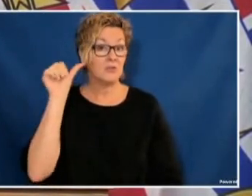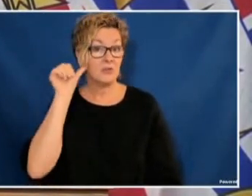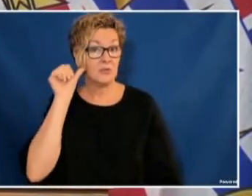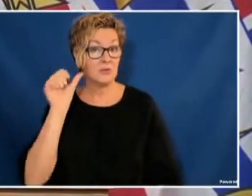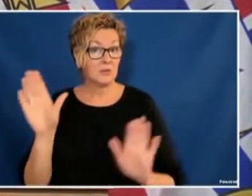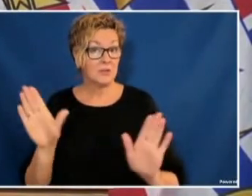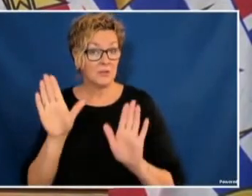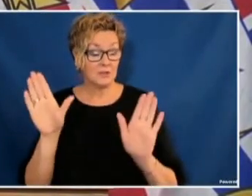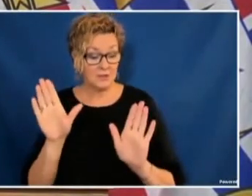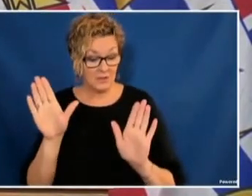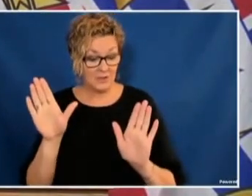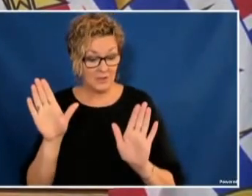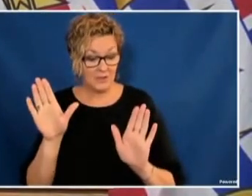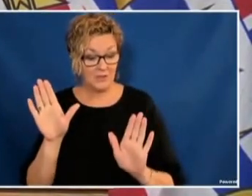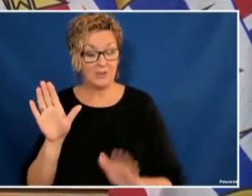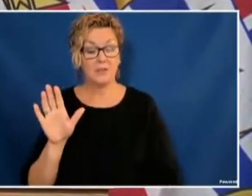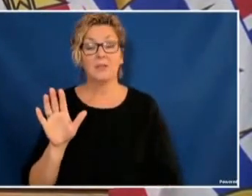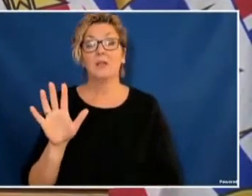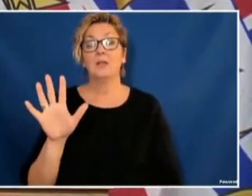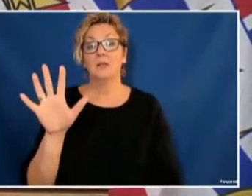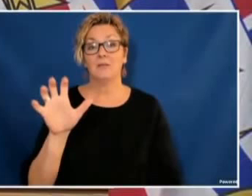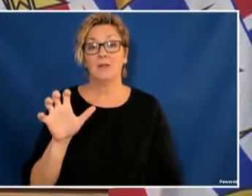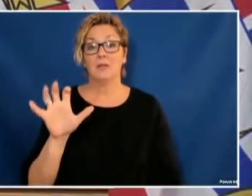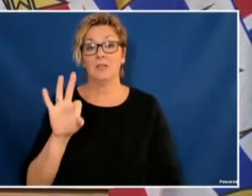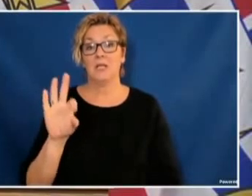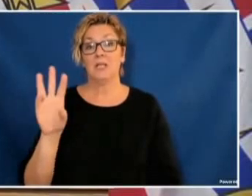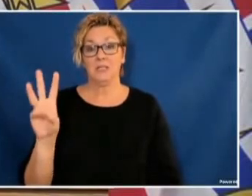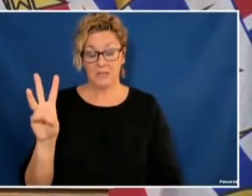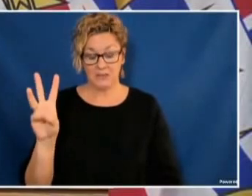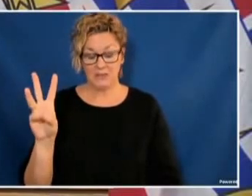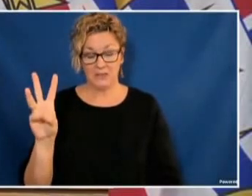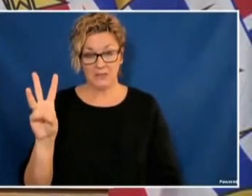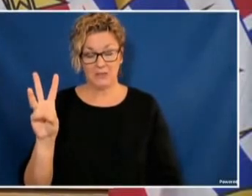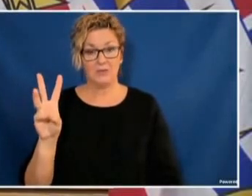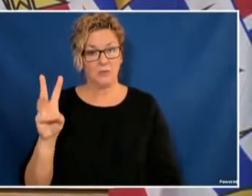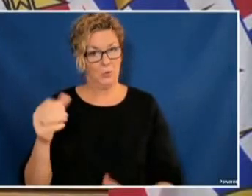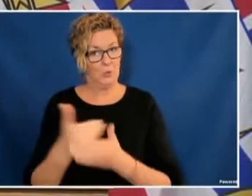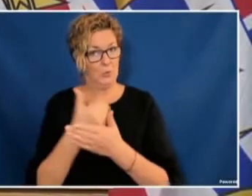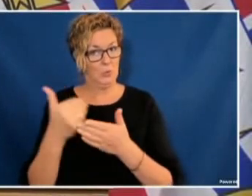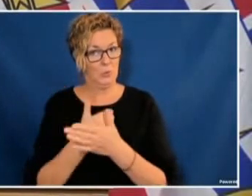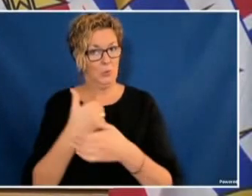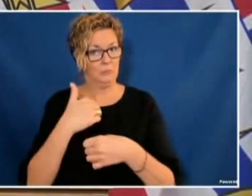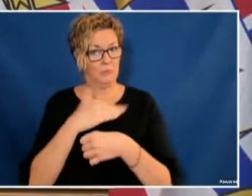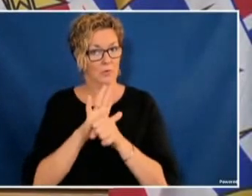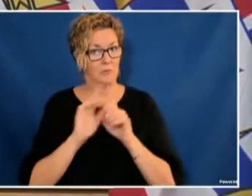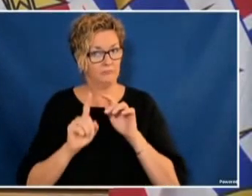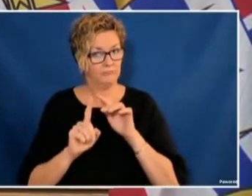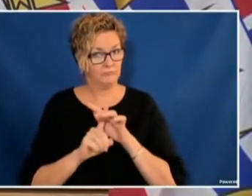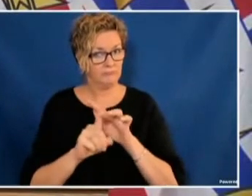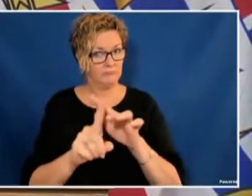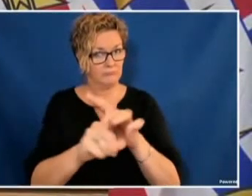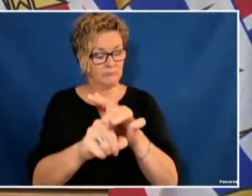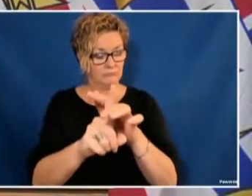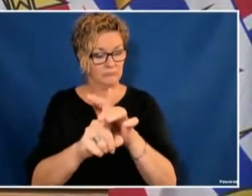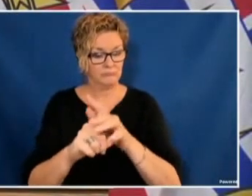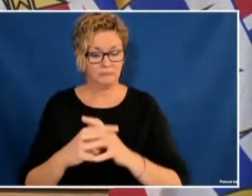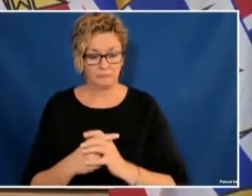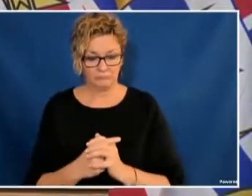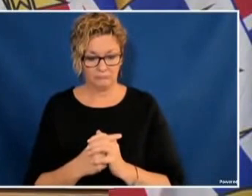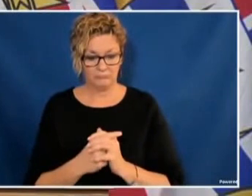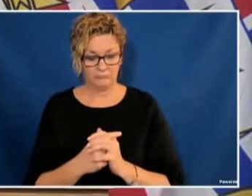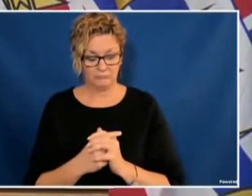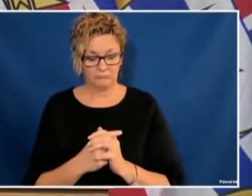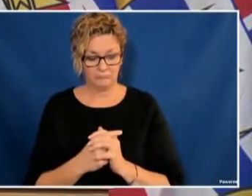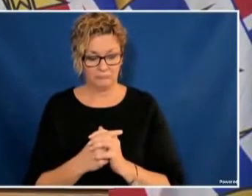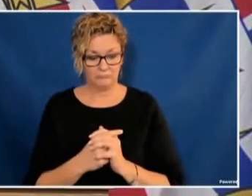58 people in the Vancouver Island Health region, 212 people in Interior Health region, 73 people